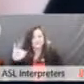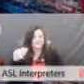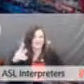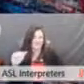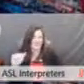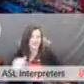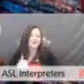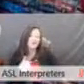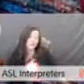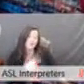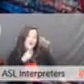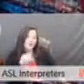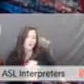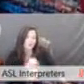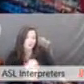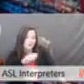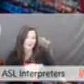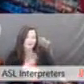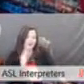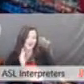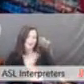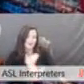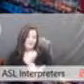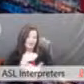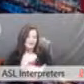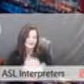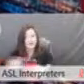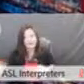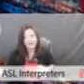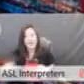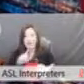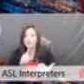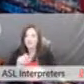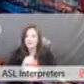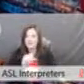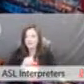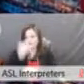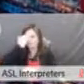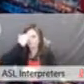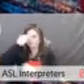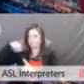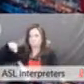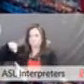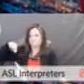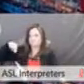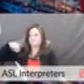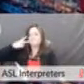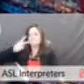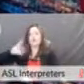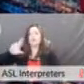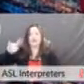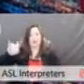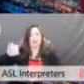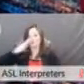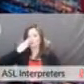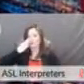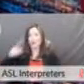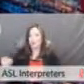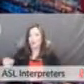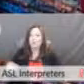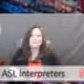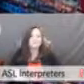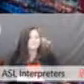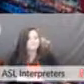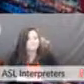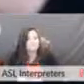working to finalize our list. They are definitely on our radar screen. They're on the radar. Okay. All right. Dr.